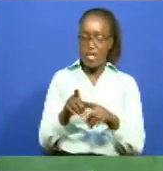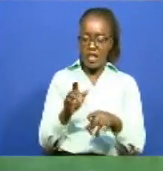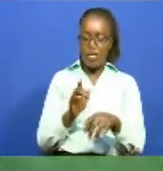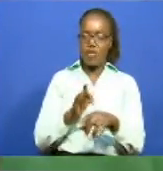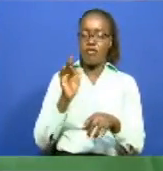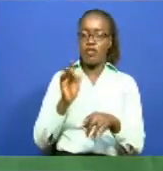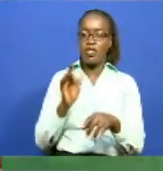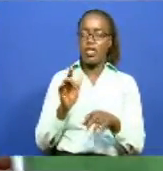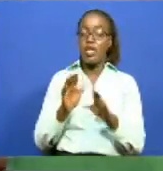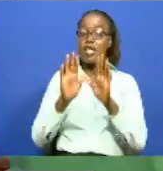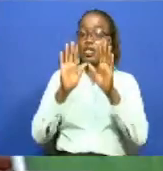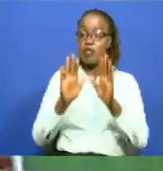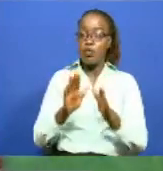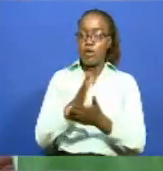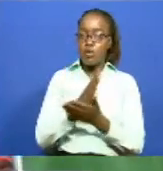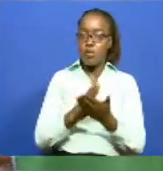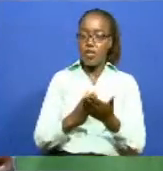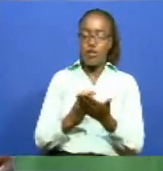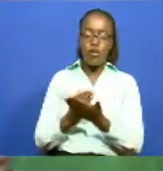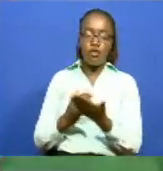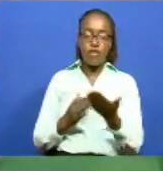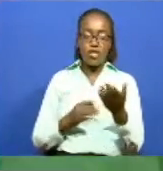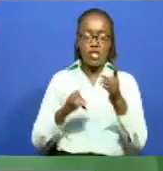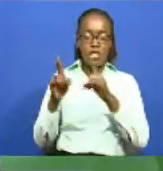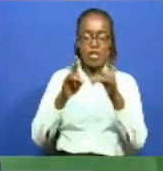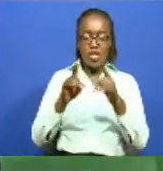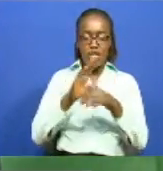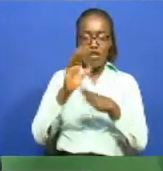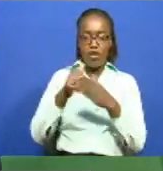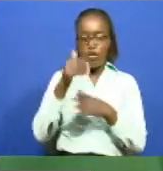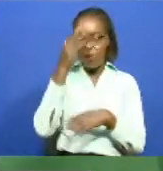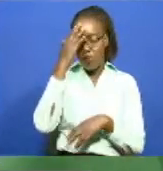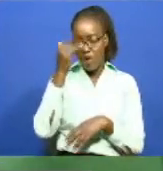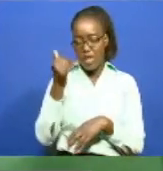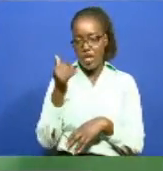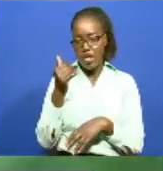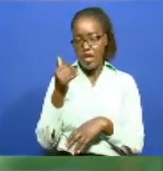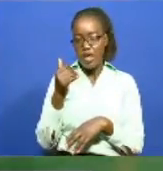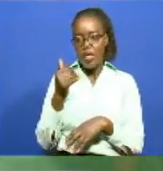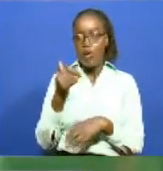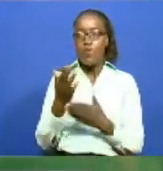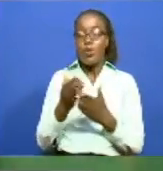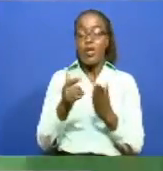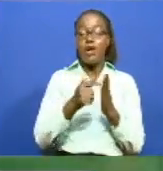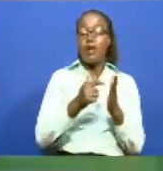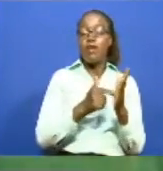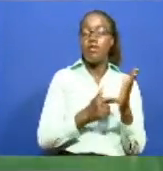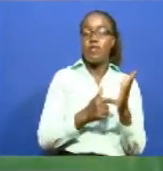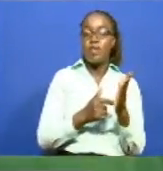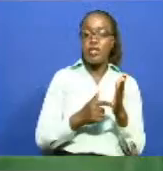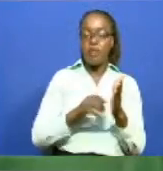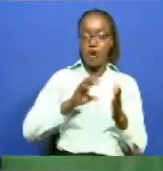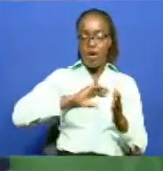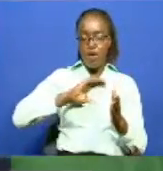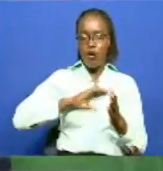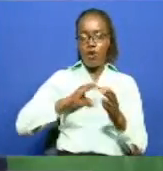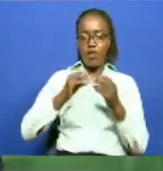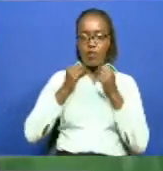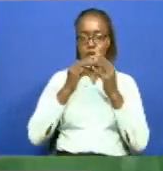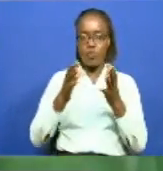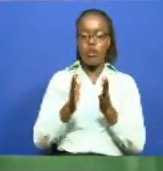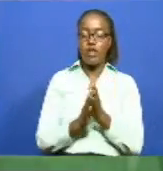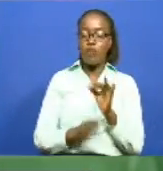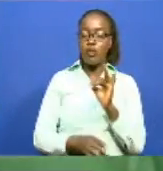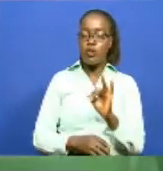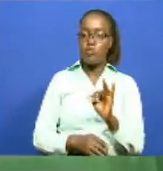we are part of this journey because, one, we have local data for our own information. Number two, when